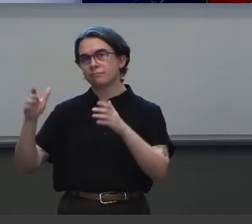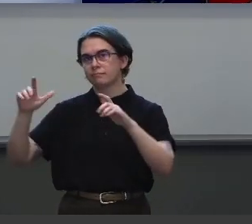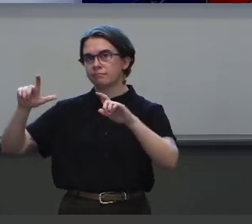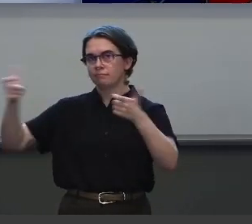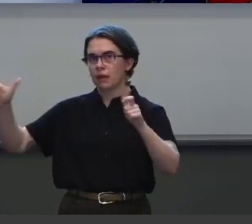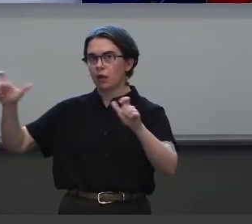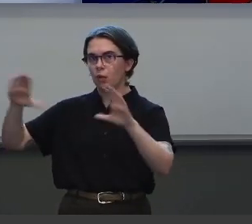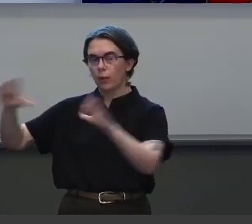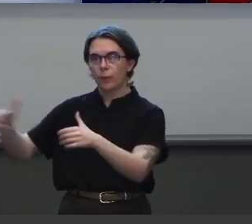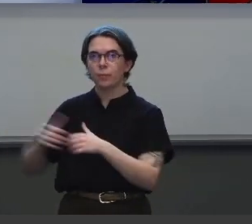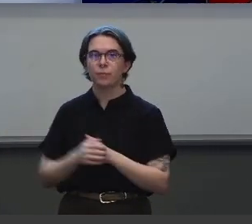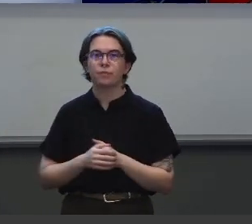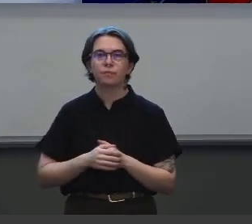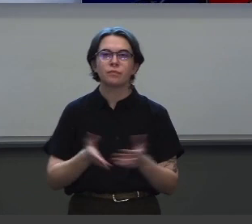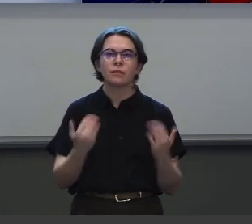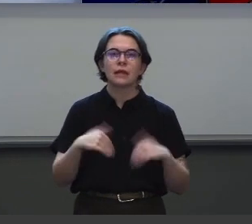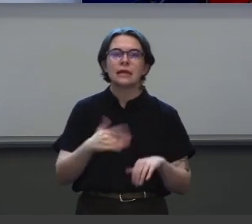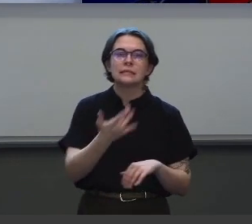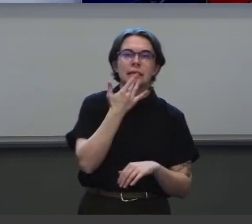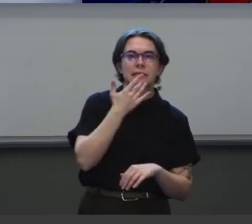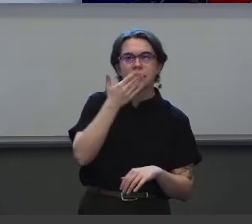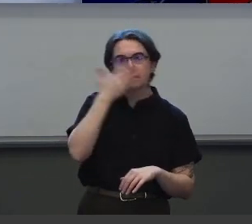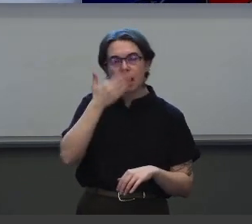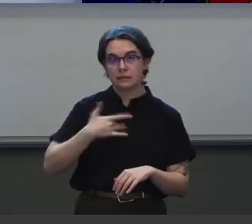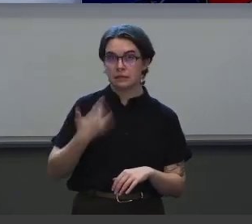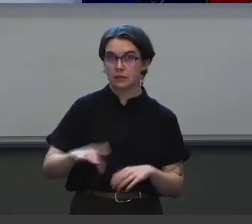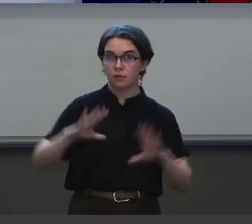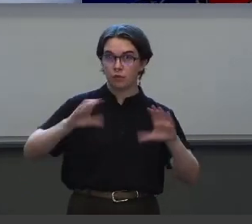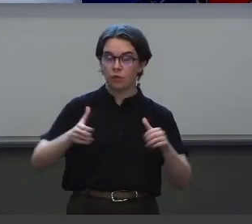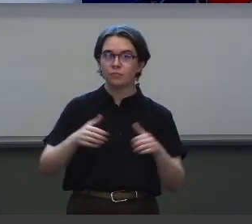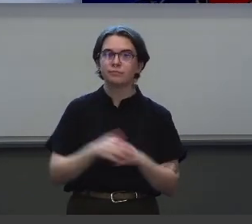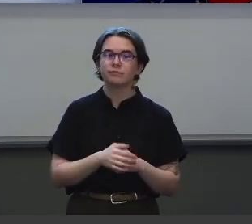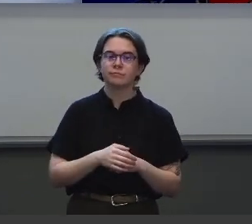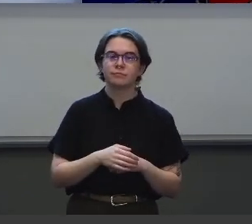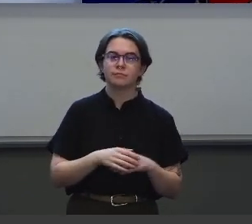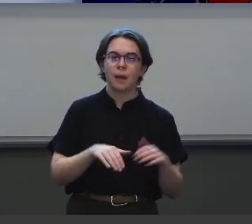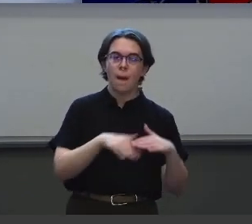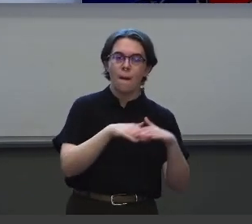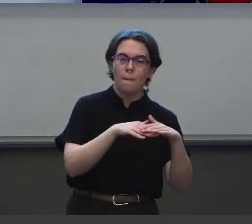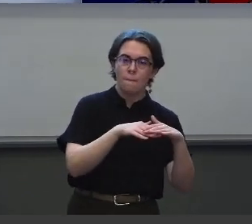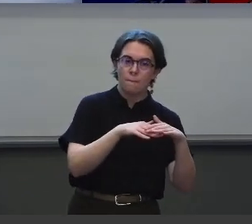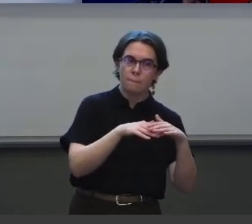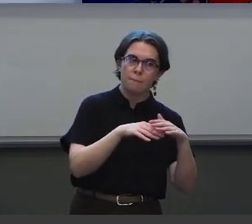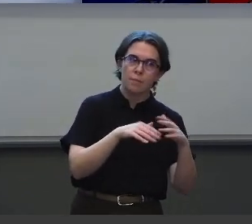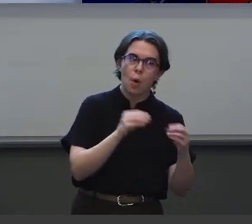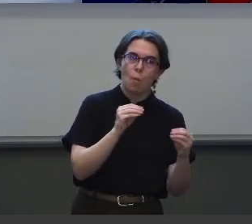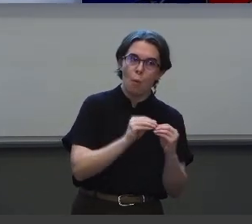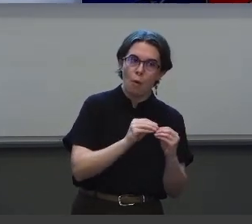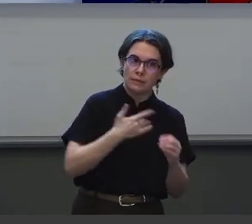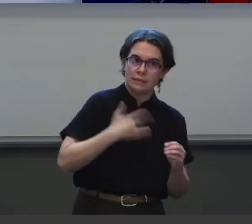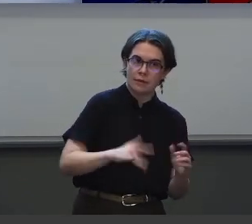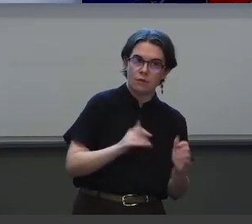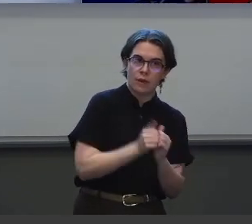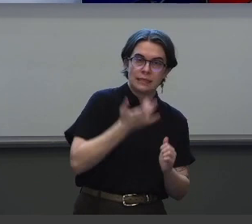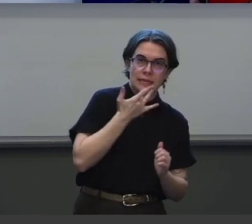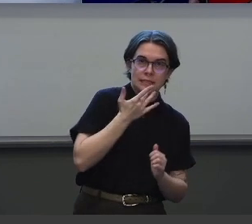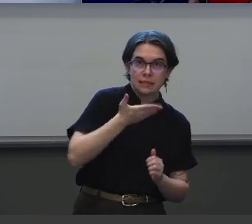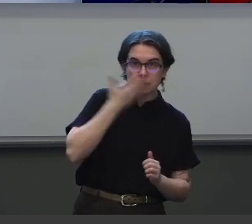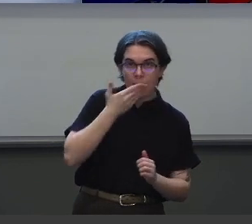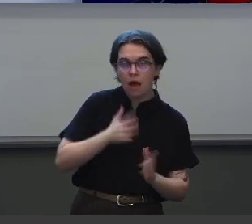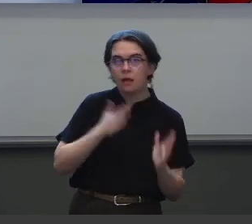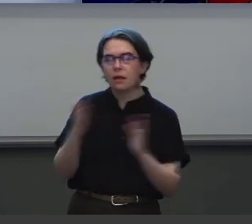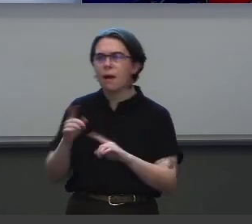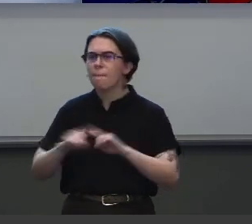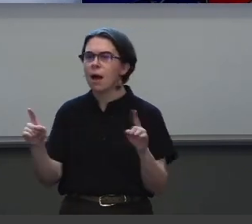taste and smell sensitive group, so they were below average in taste and smell, but above average in low